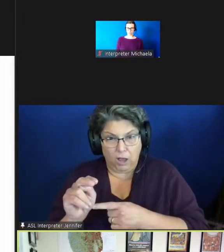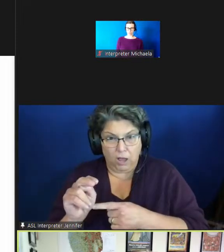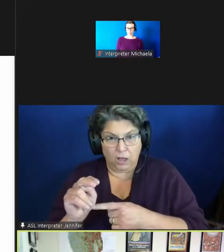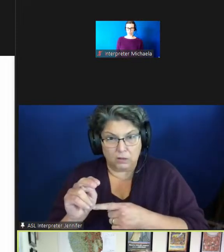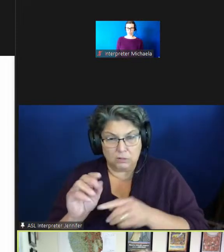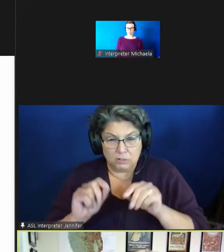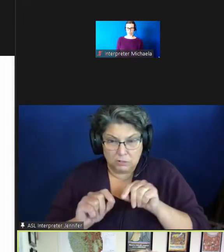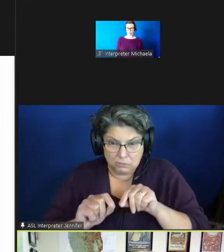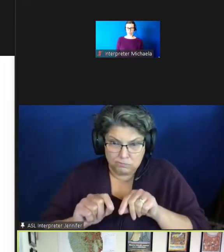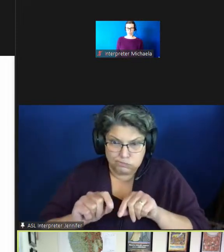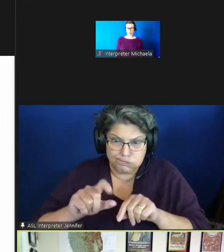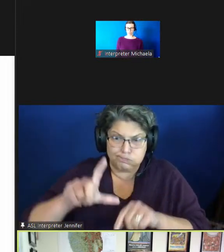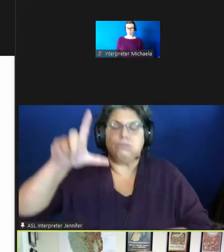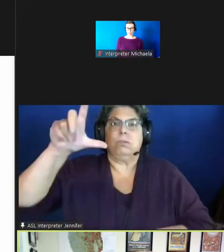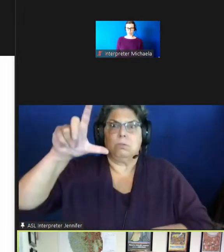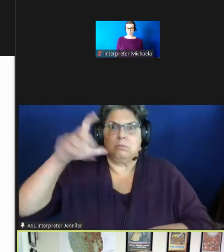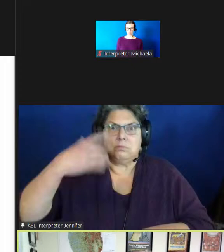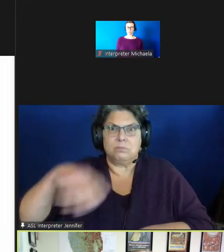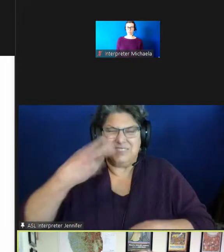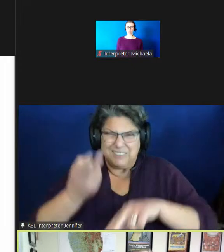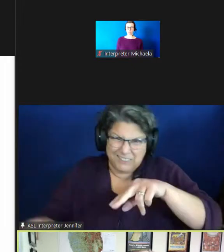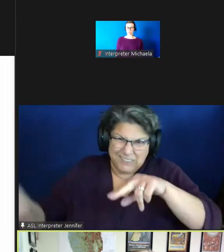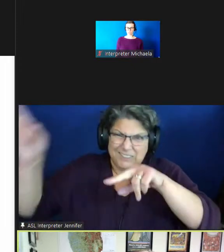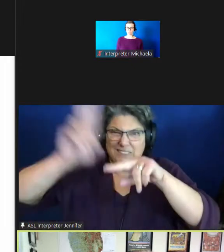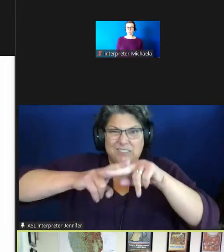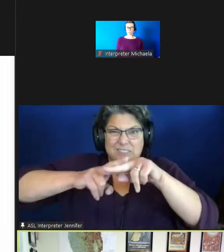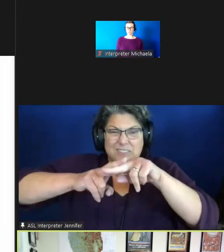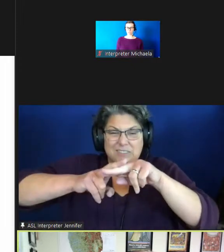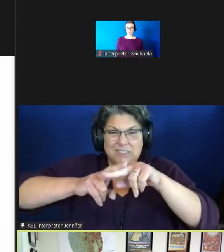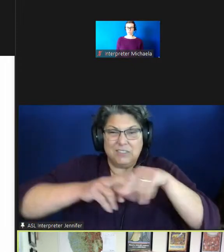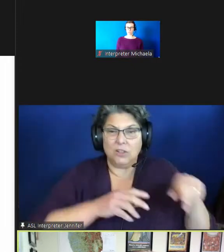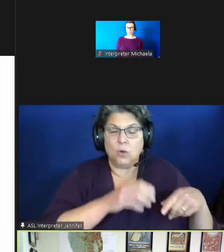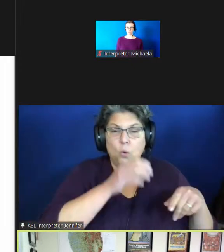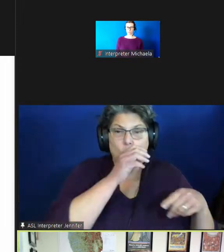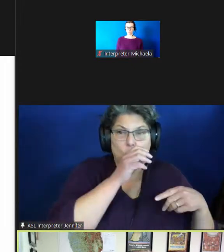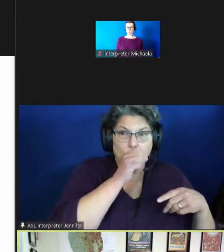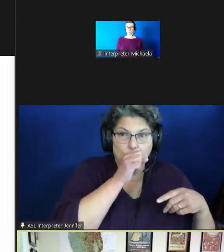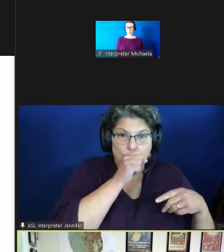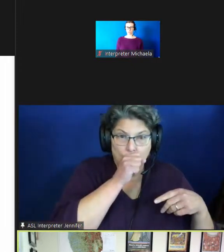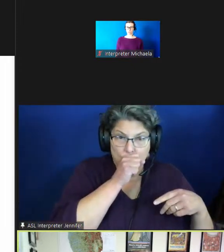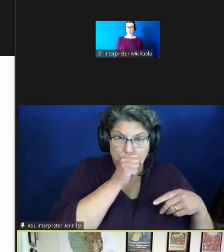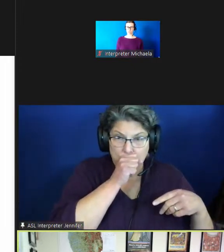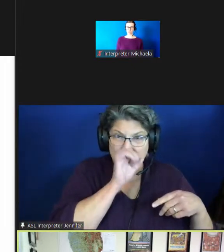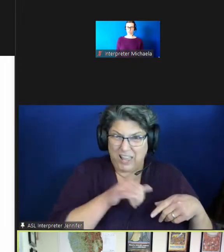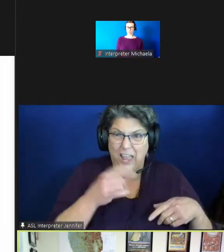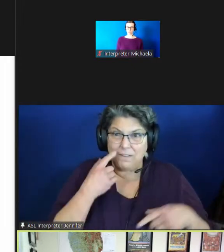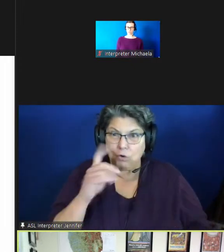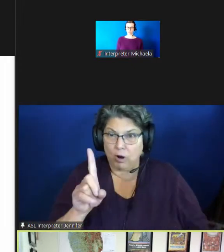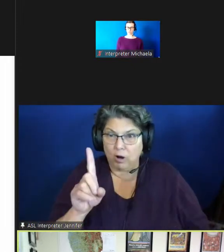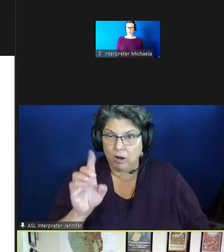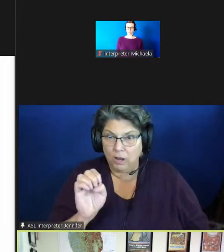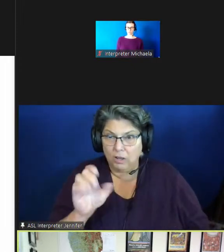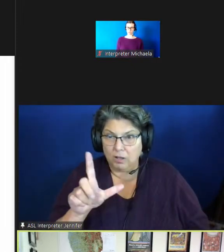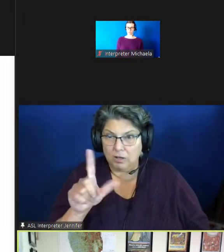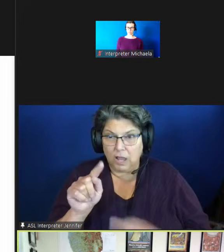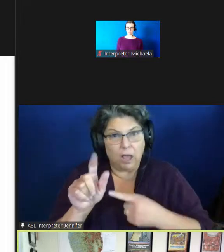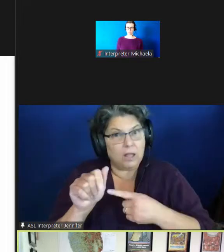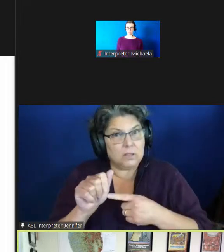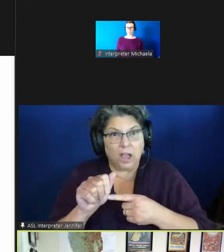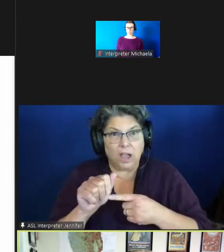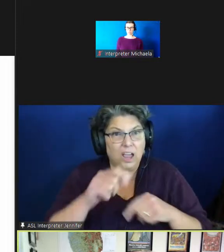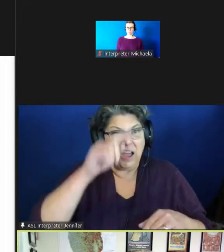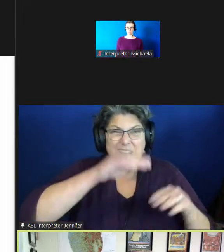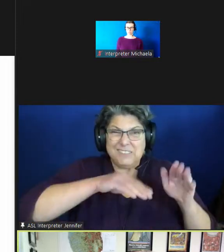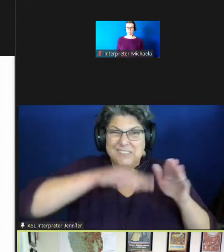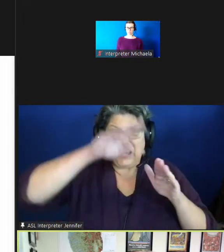grown tremendously, and the number of, or the prevalence of Delta has fallen to a very small portion. And